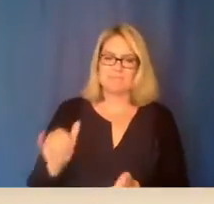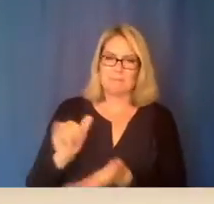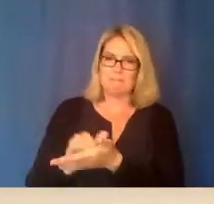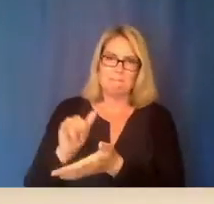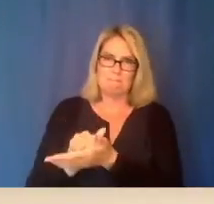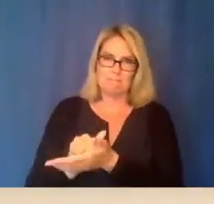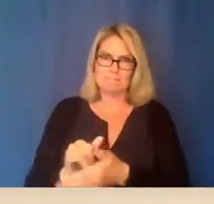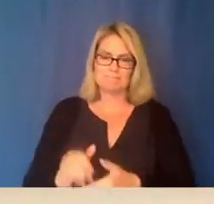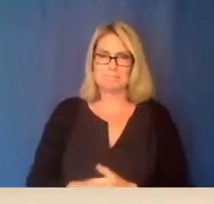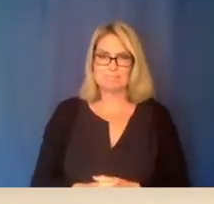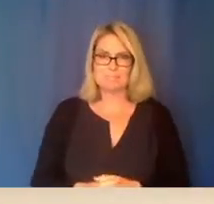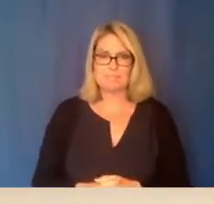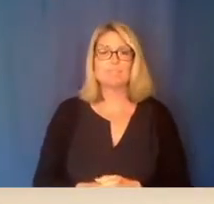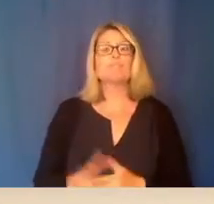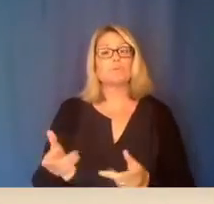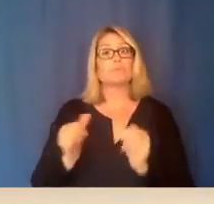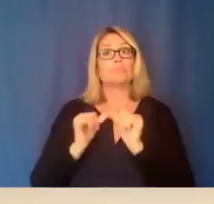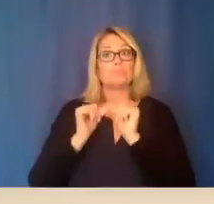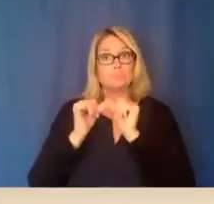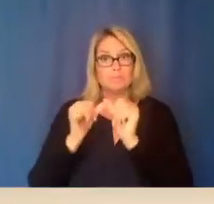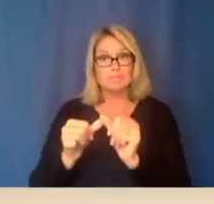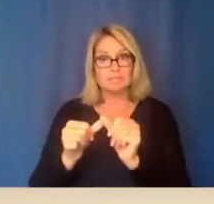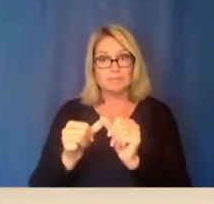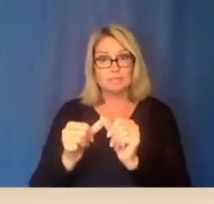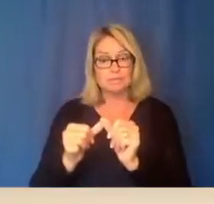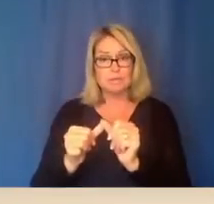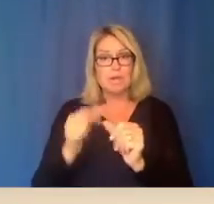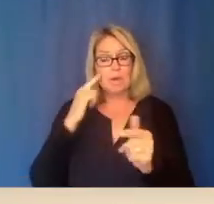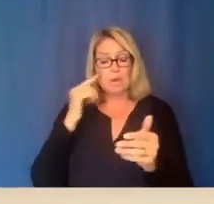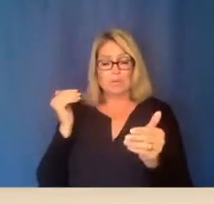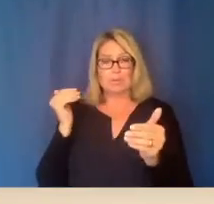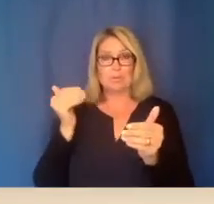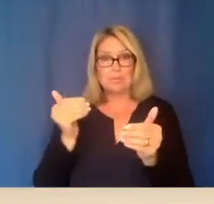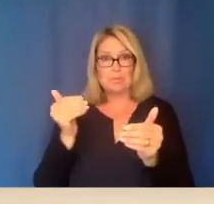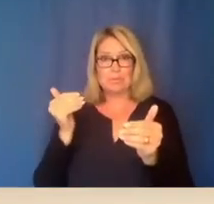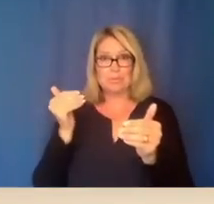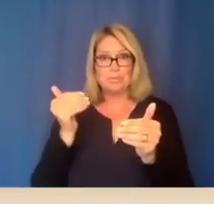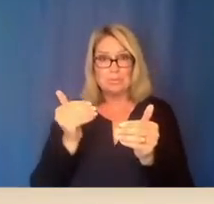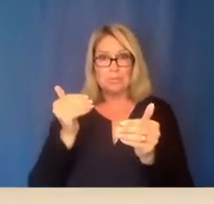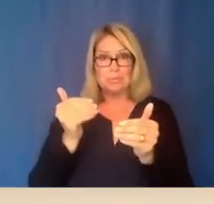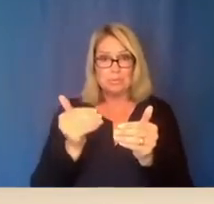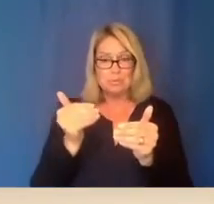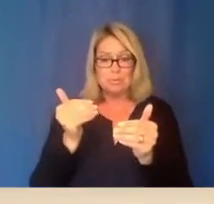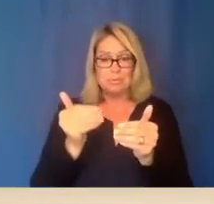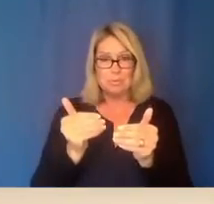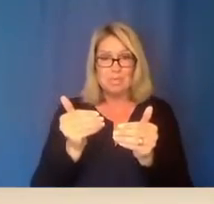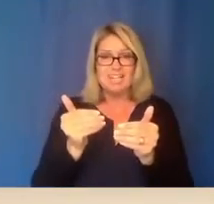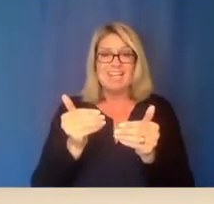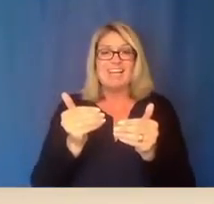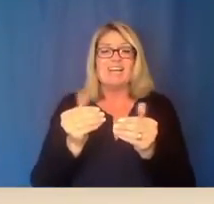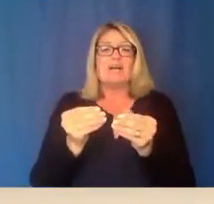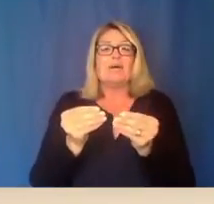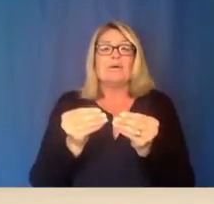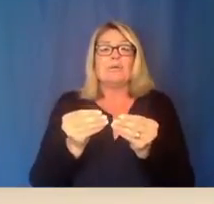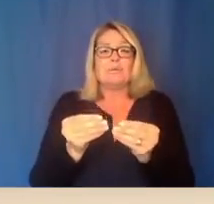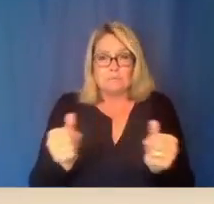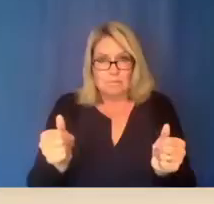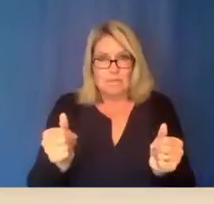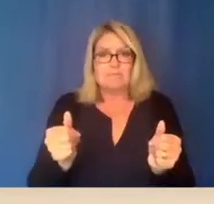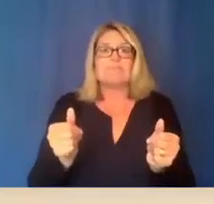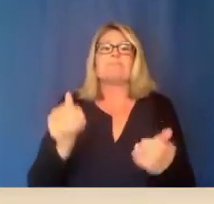we continue our journey, and I think it is getting closer to the end through COVID-19, let us continue to be patient and continue to be